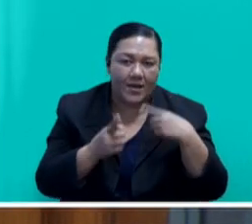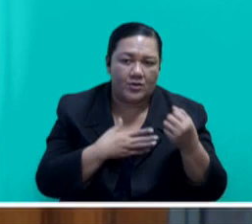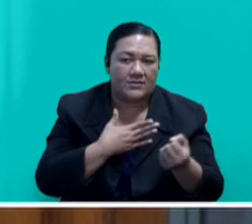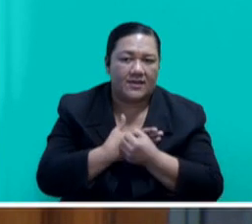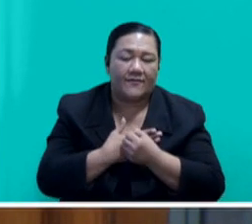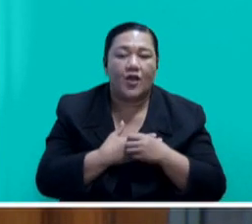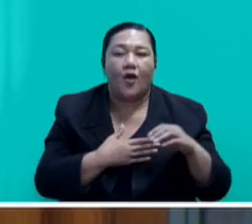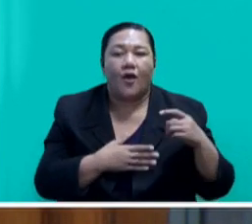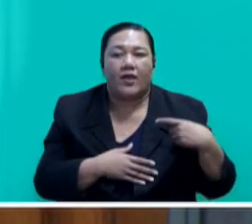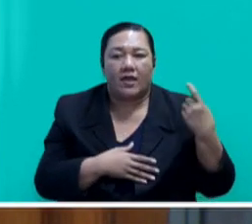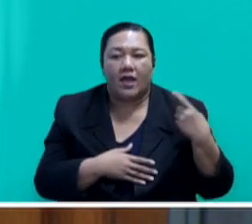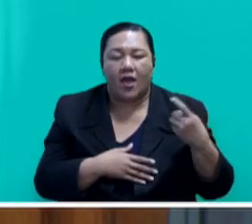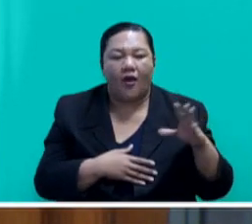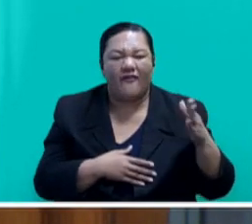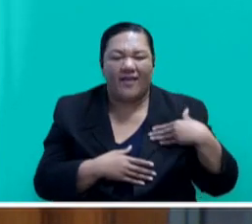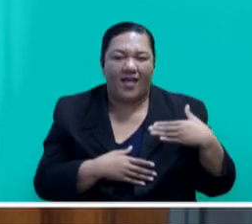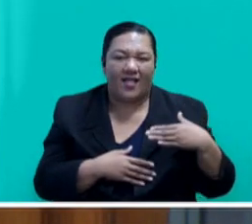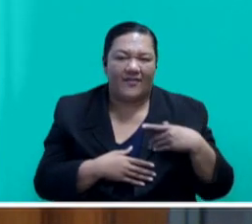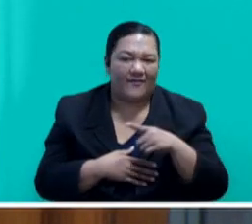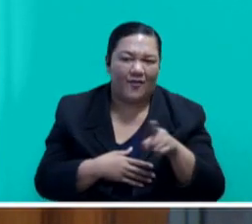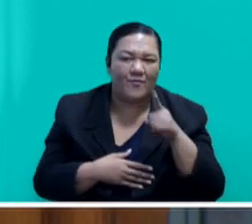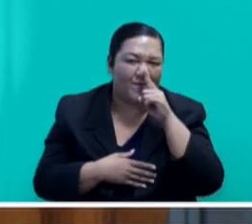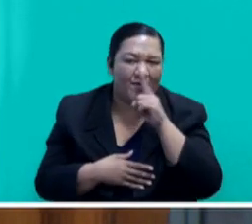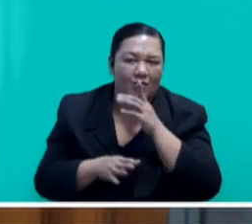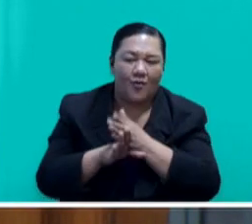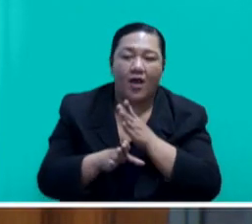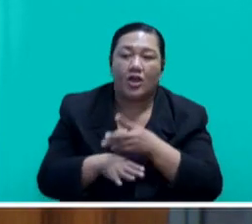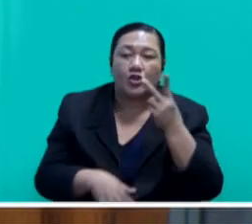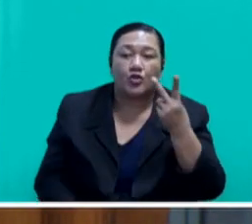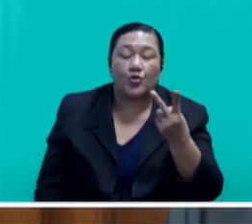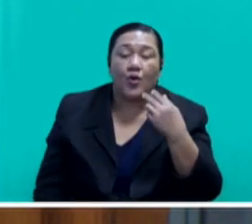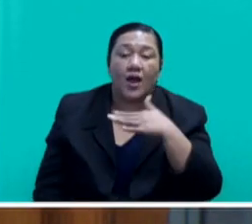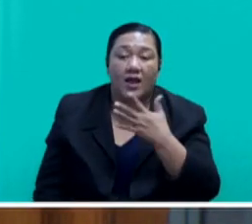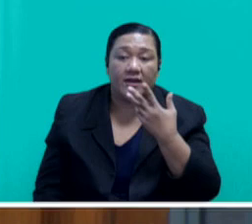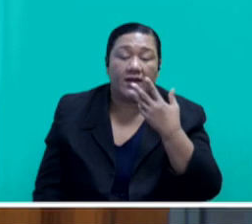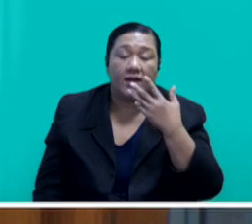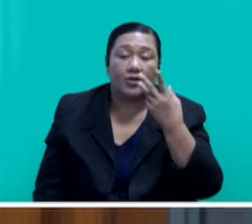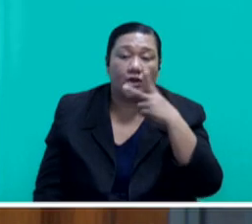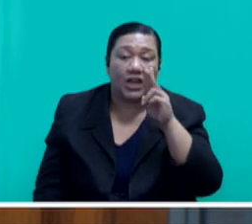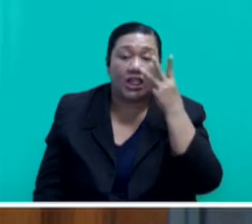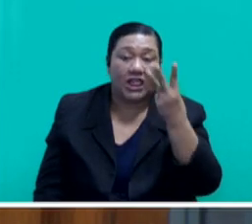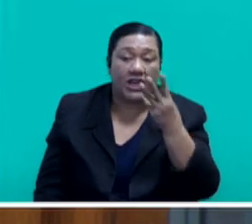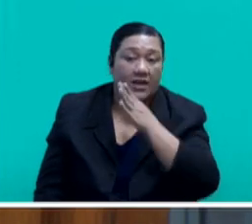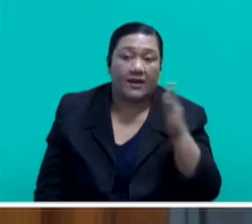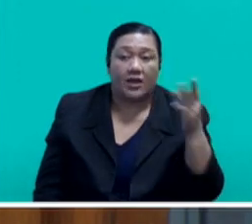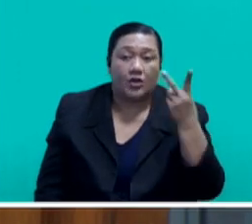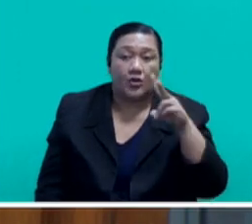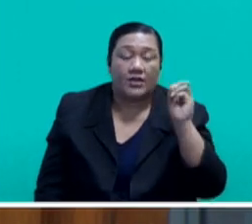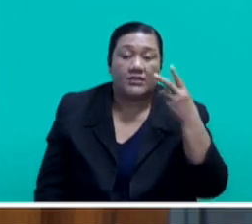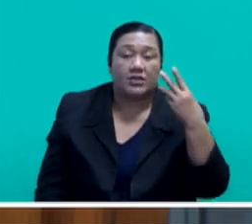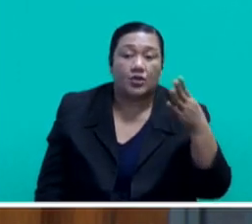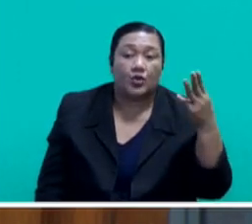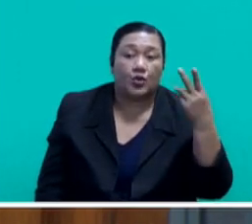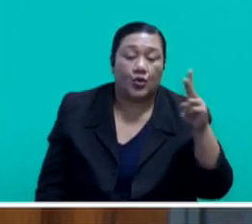sir, with the allocation budget for the 2023-2024 fiscal year, the Ministry